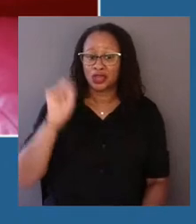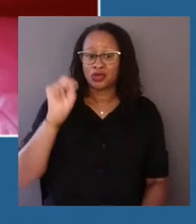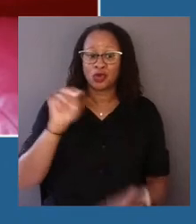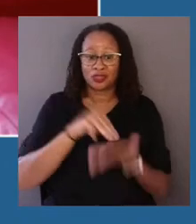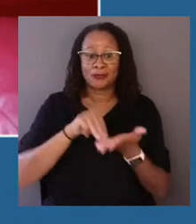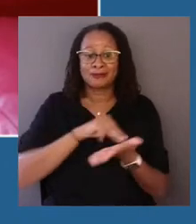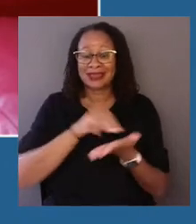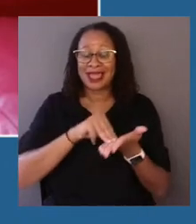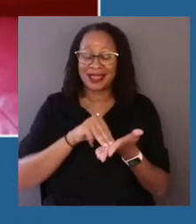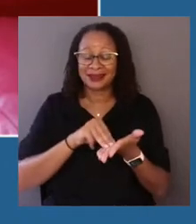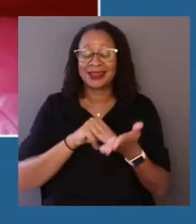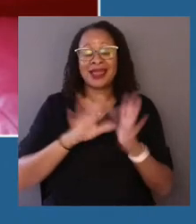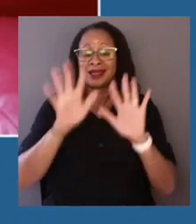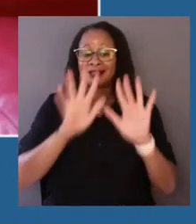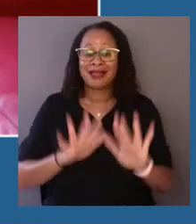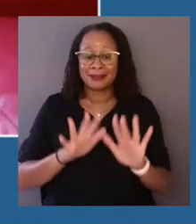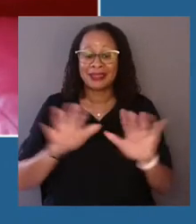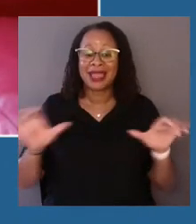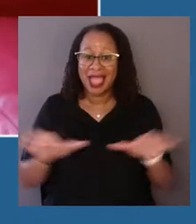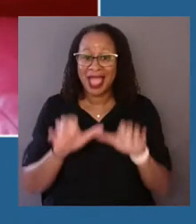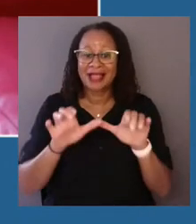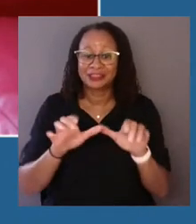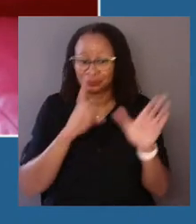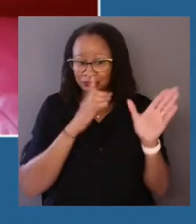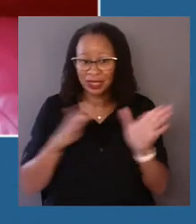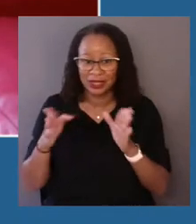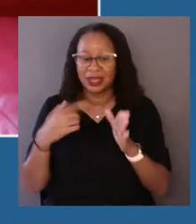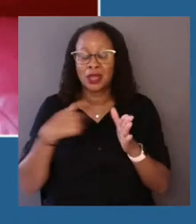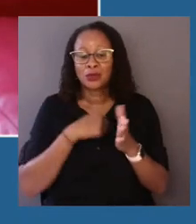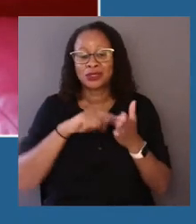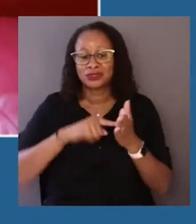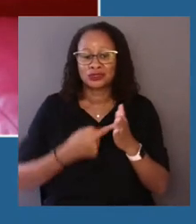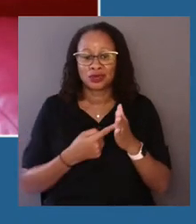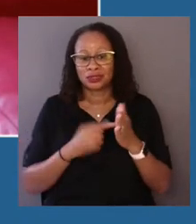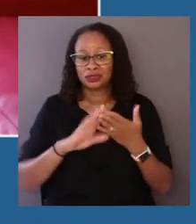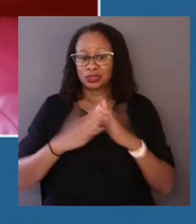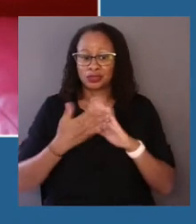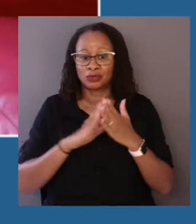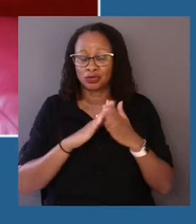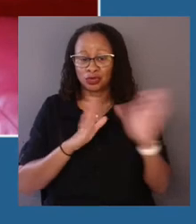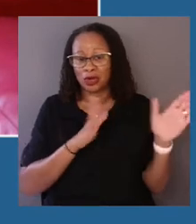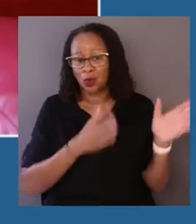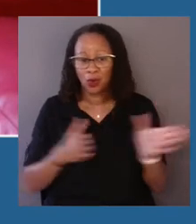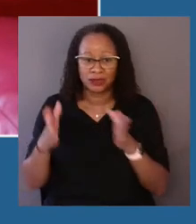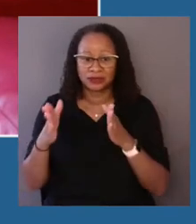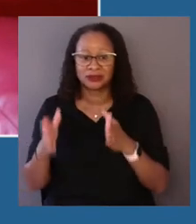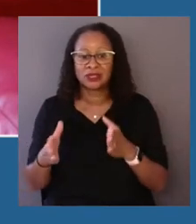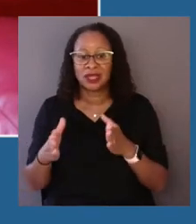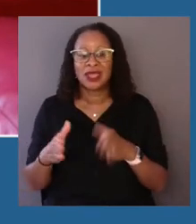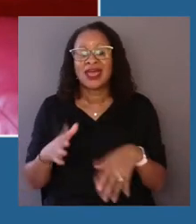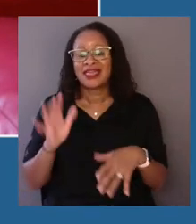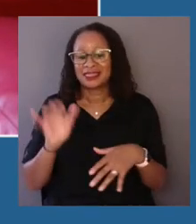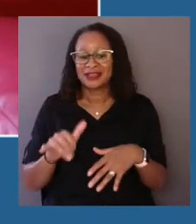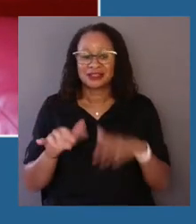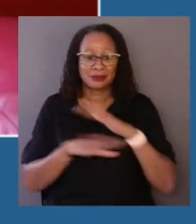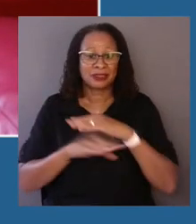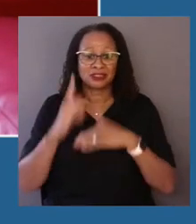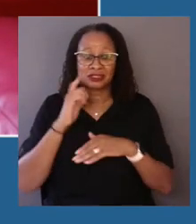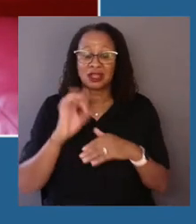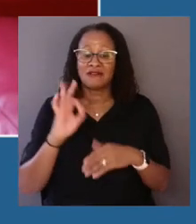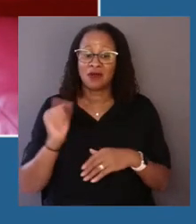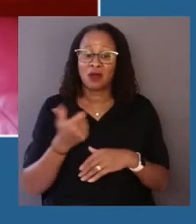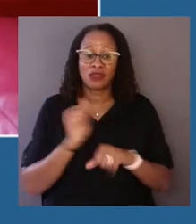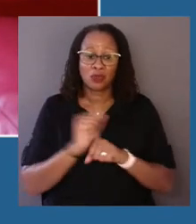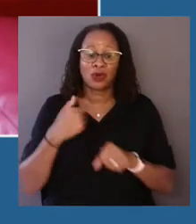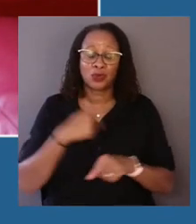Action Plan. And so we began community organizing, which is the basis of all of the work that we do